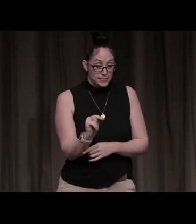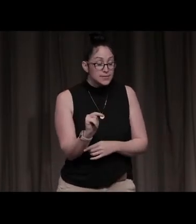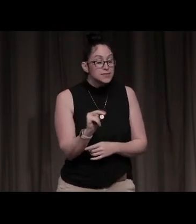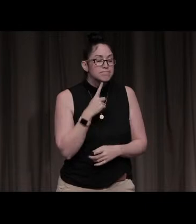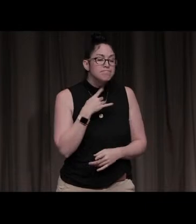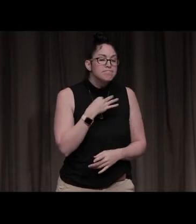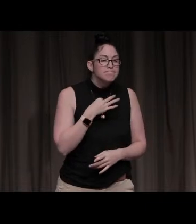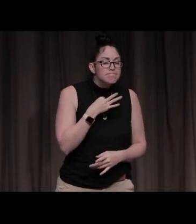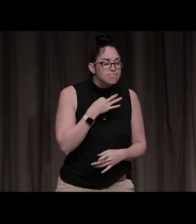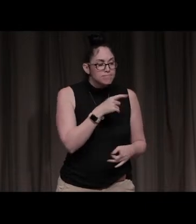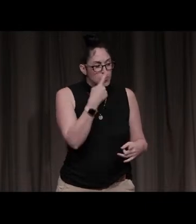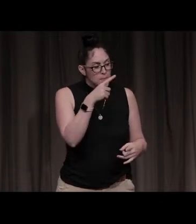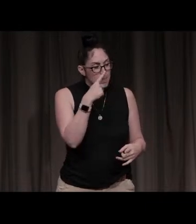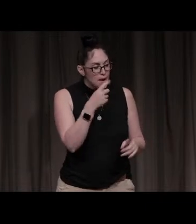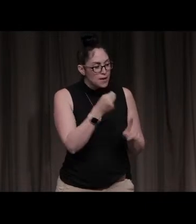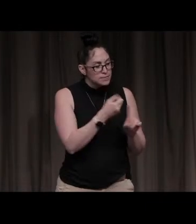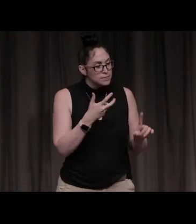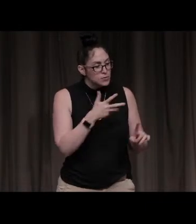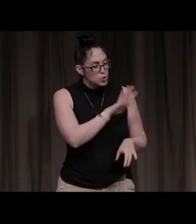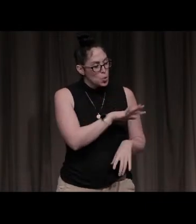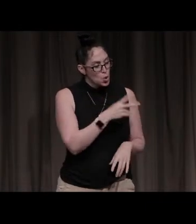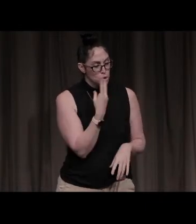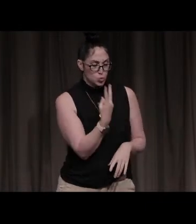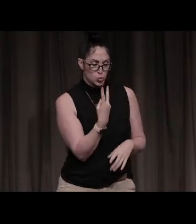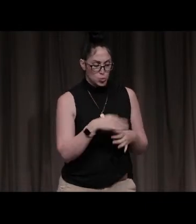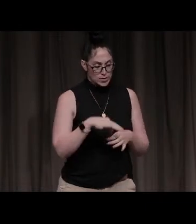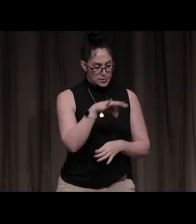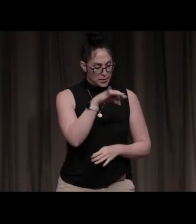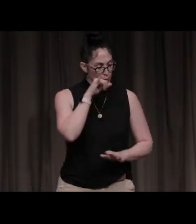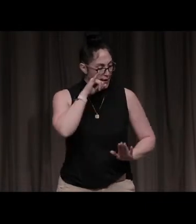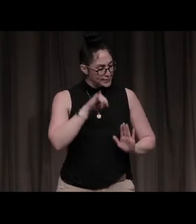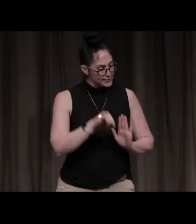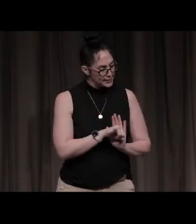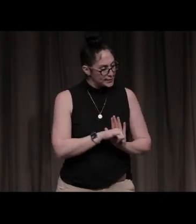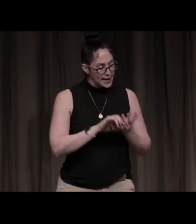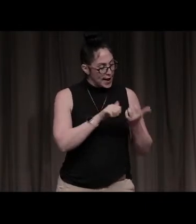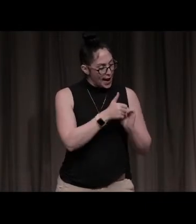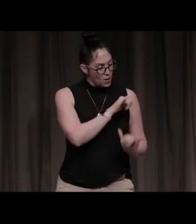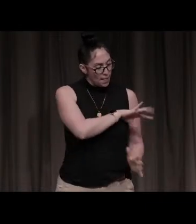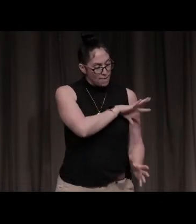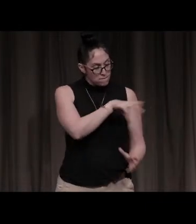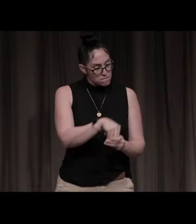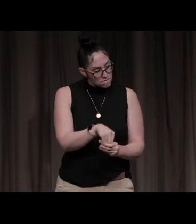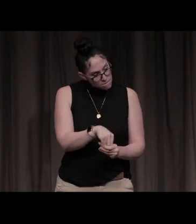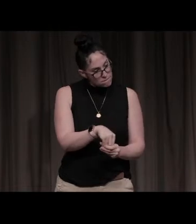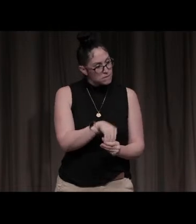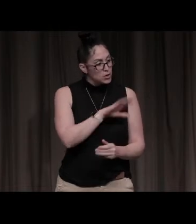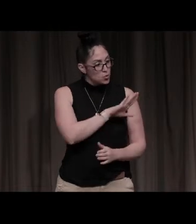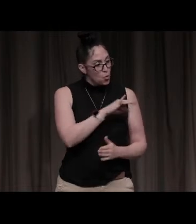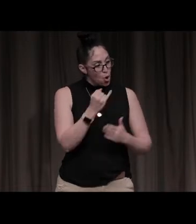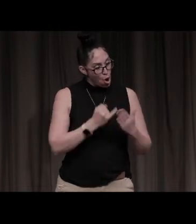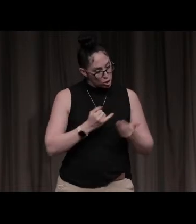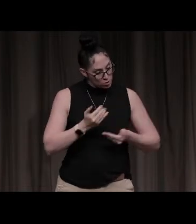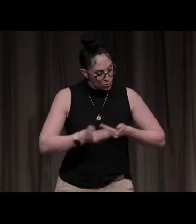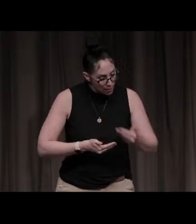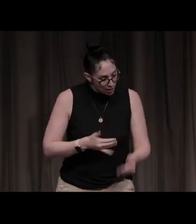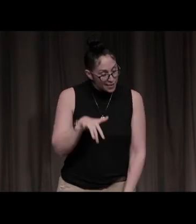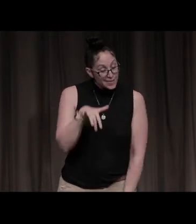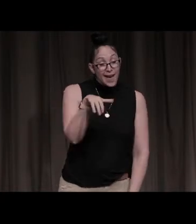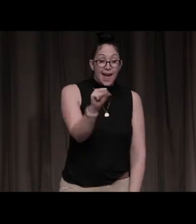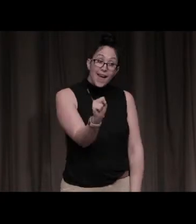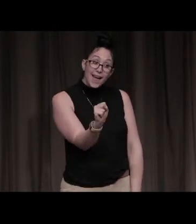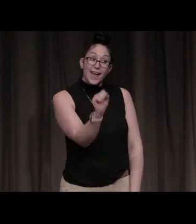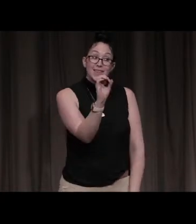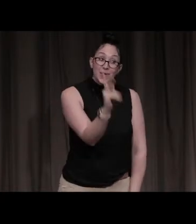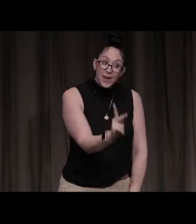could talk a little bit about your two-spirit identity and how it informs your artistic praxis. Yeah.